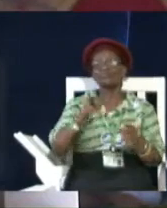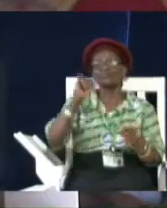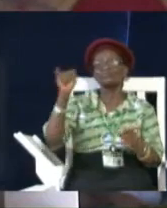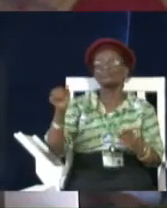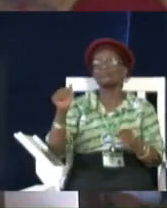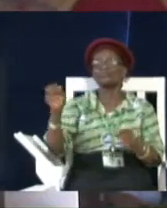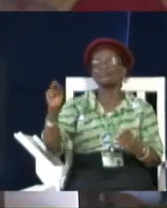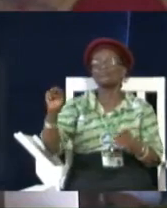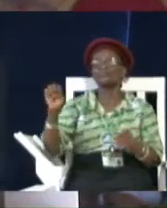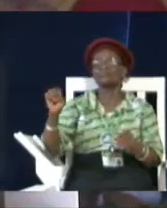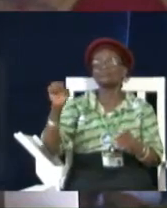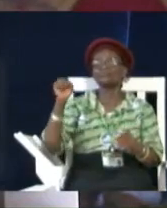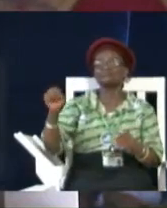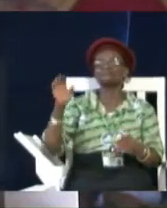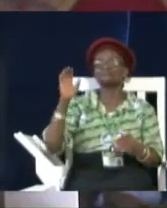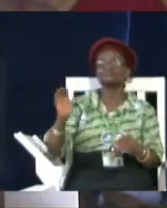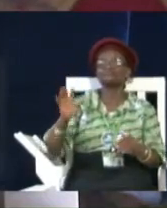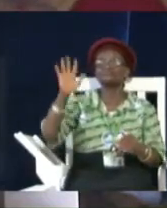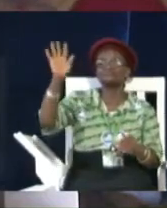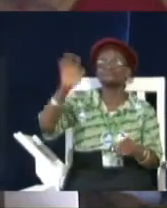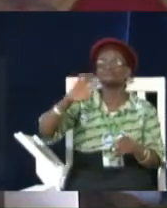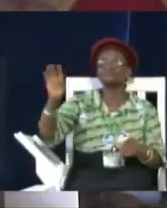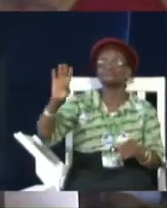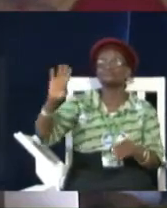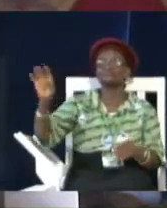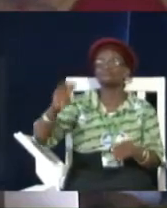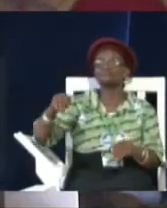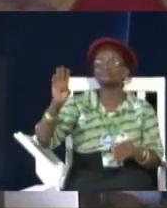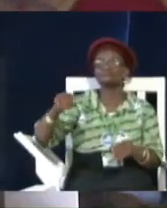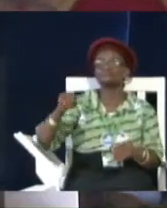14, the Bible says, is any sick among you?